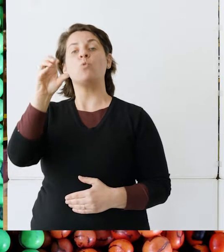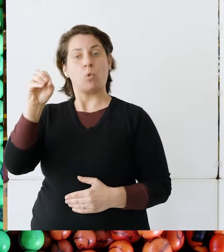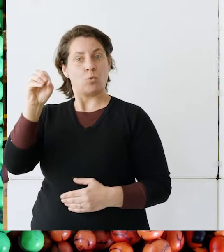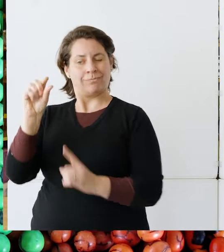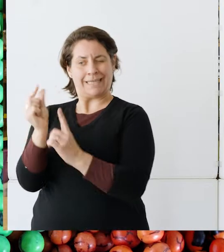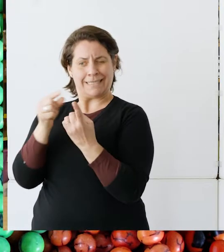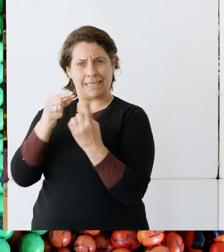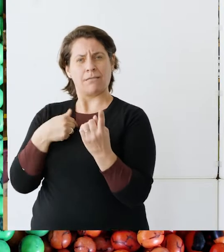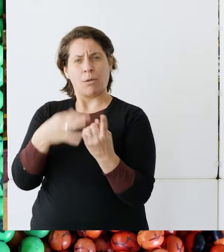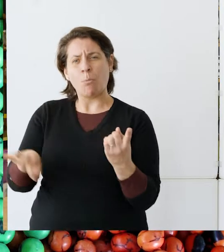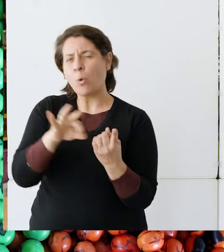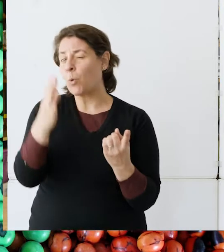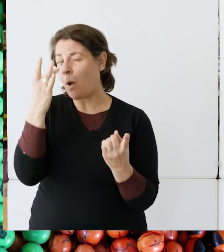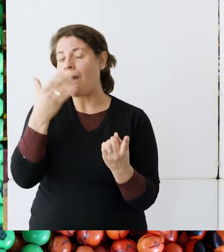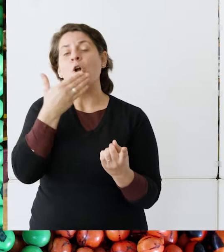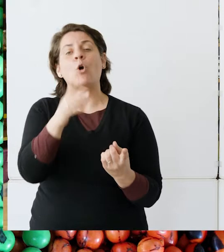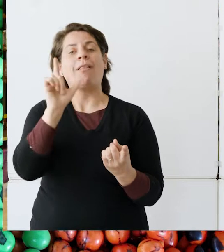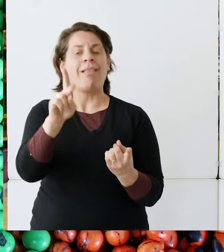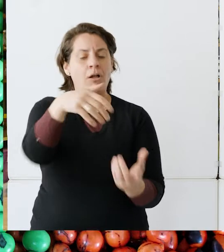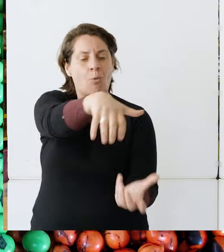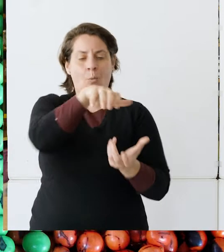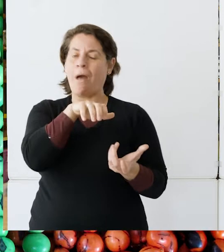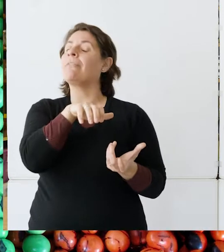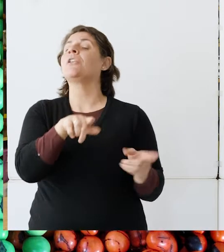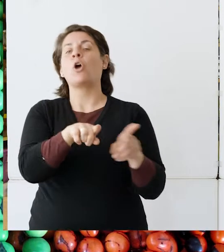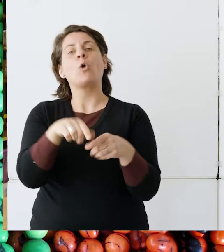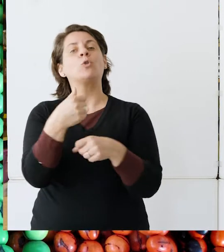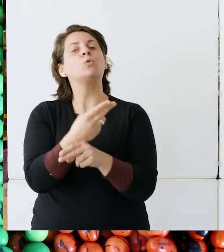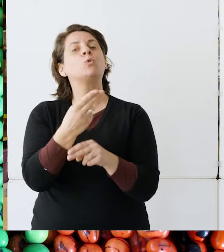beautiful jewelry and other forms of art.